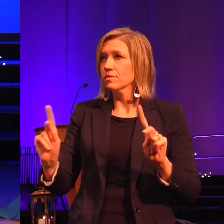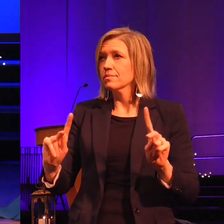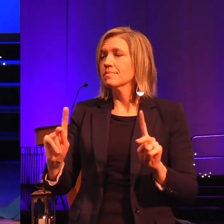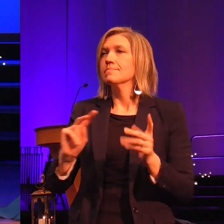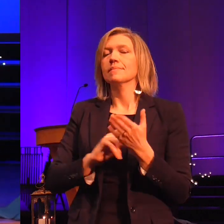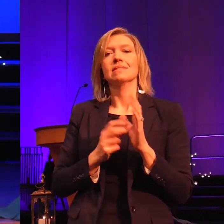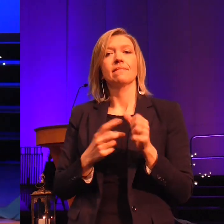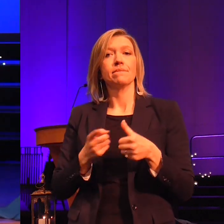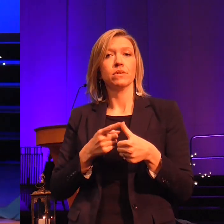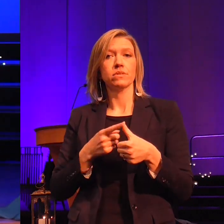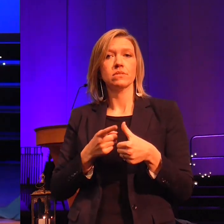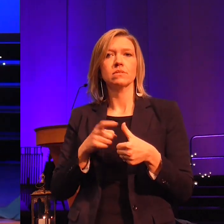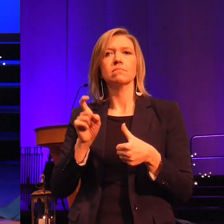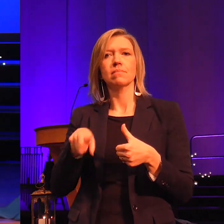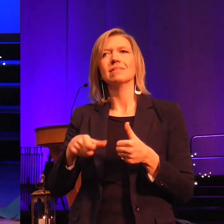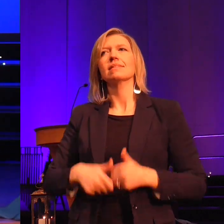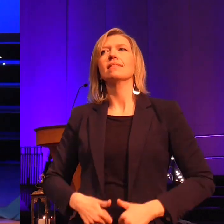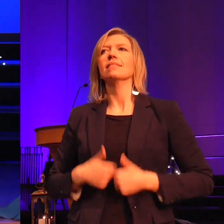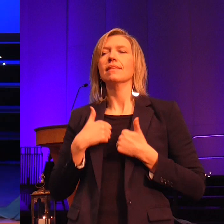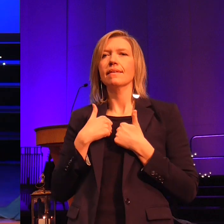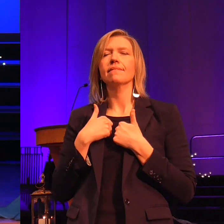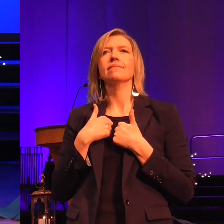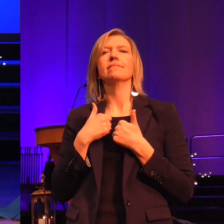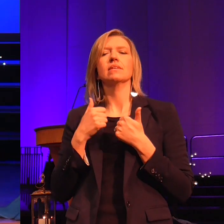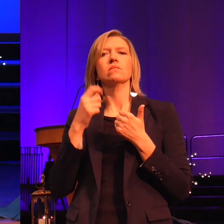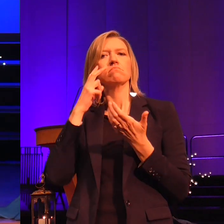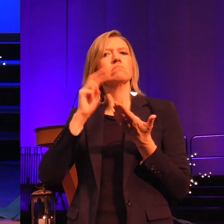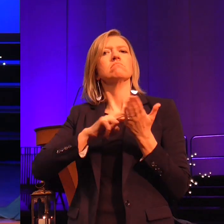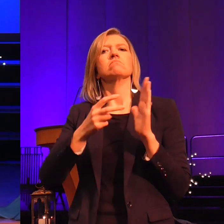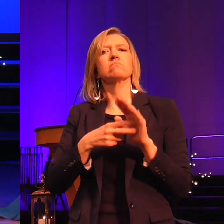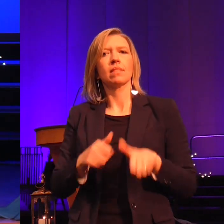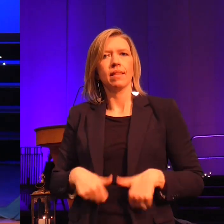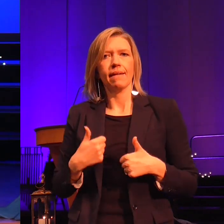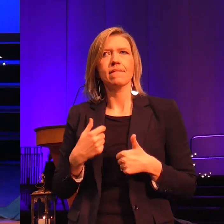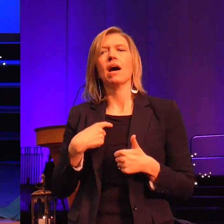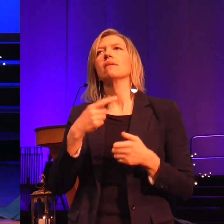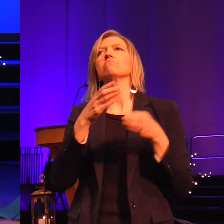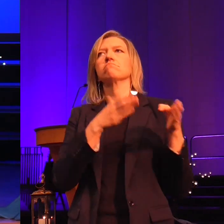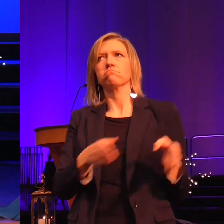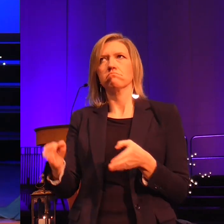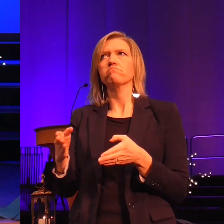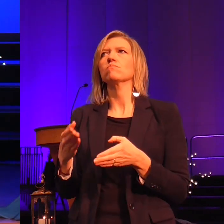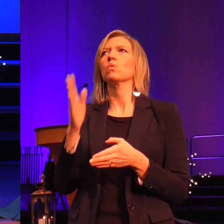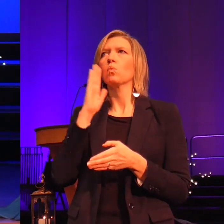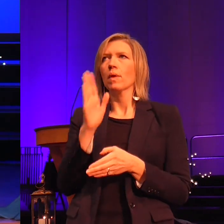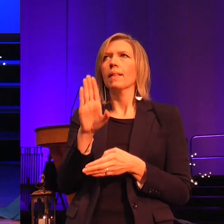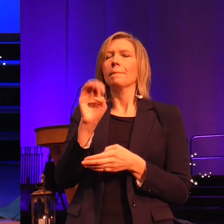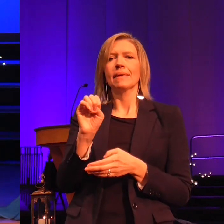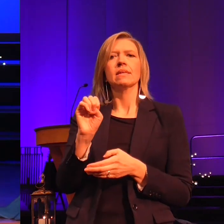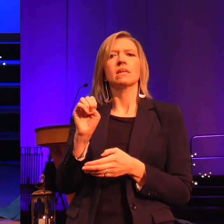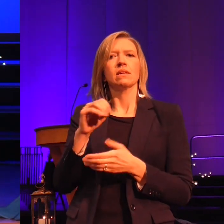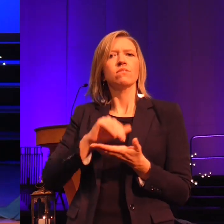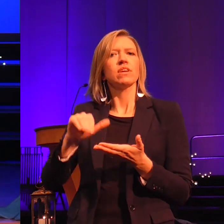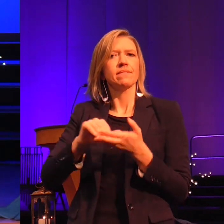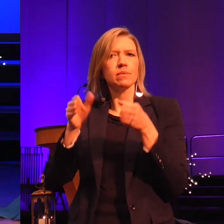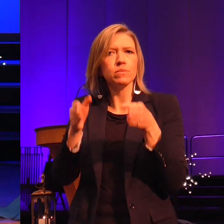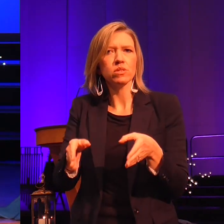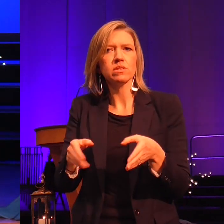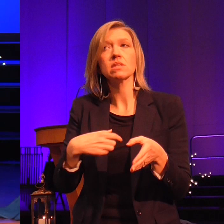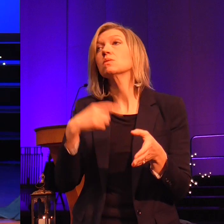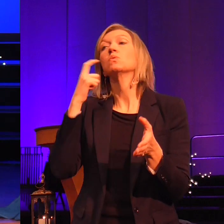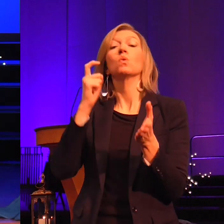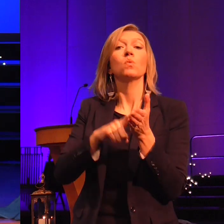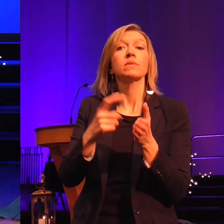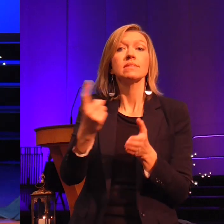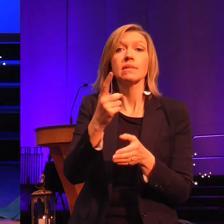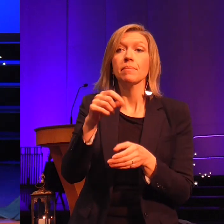is live an intentional life. I intend to be a forgiving person. To notice the things and people that trigger me